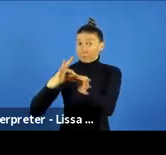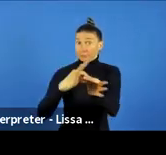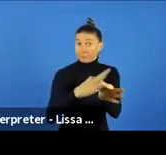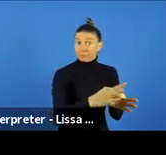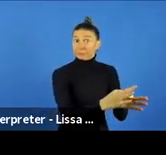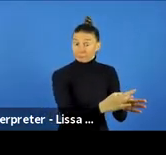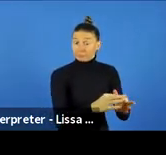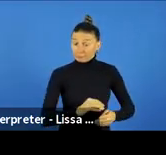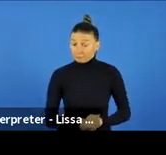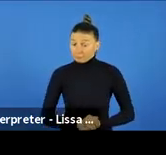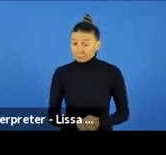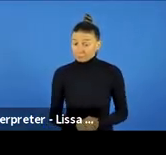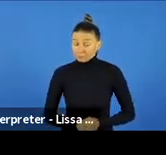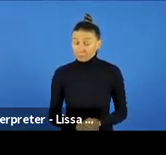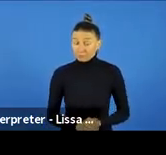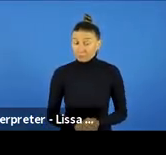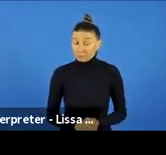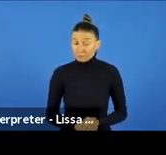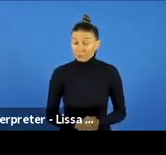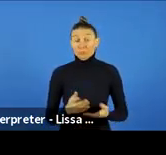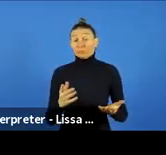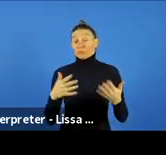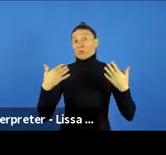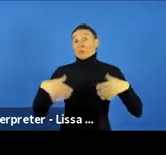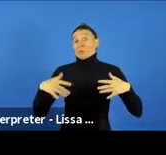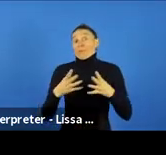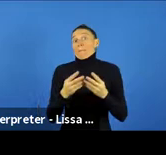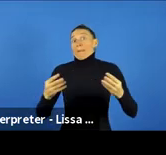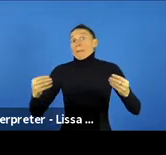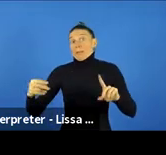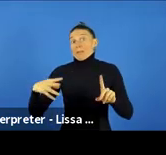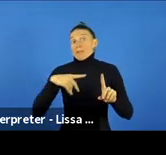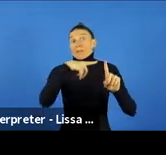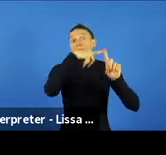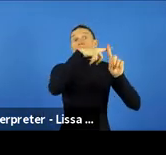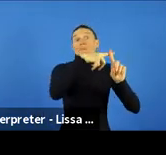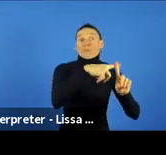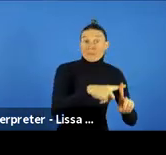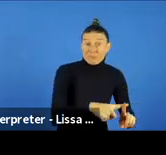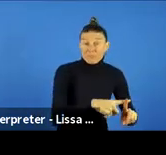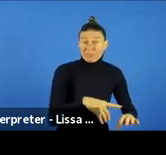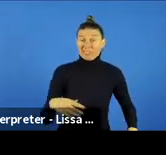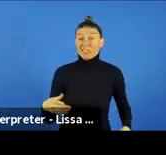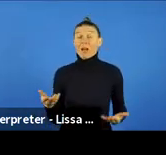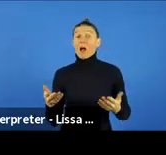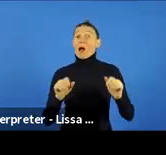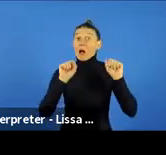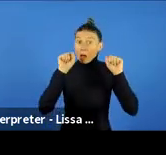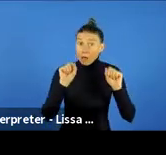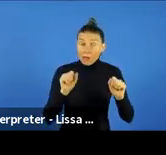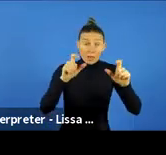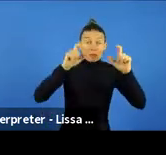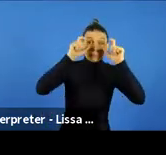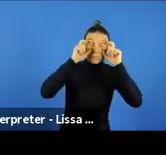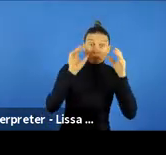So all in all, there's like several advantages compared to the mechanical solutions. There is the possibility of including